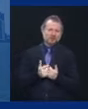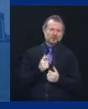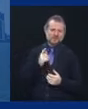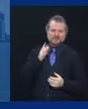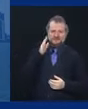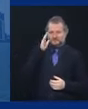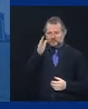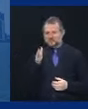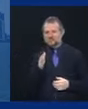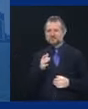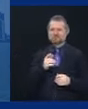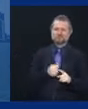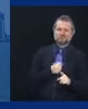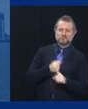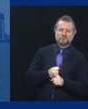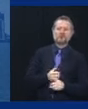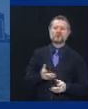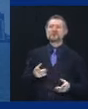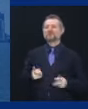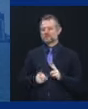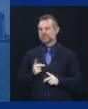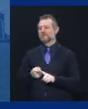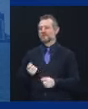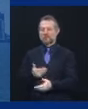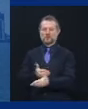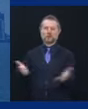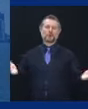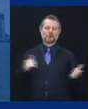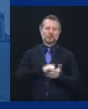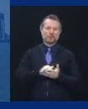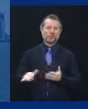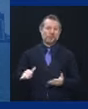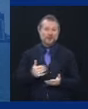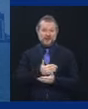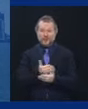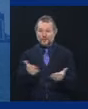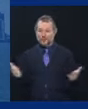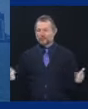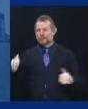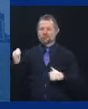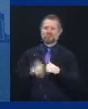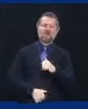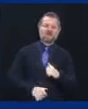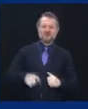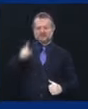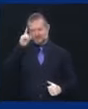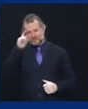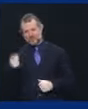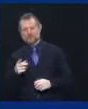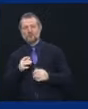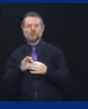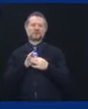York State, because they are New York tough. Questions?